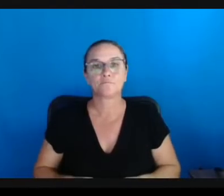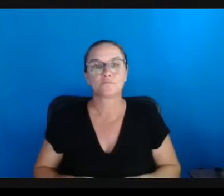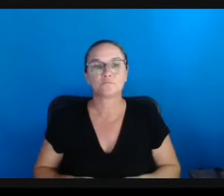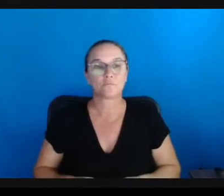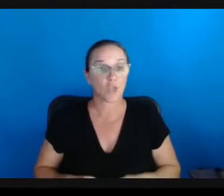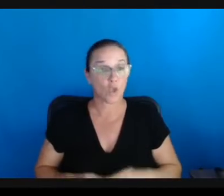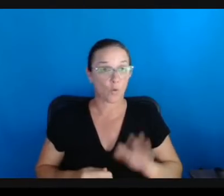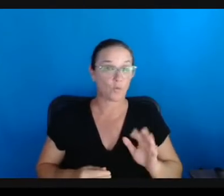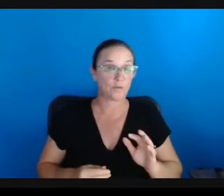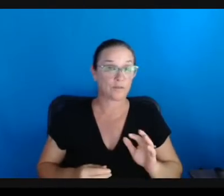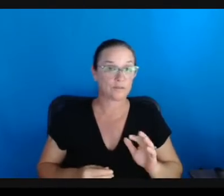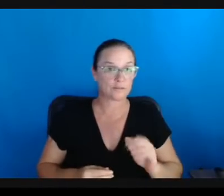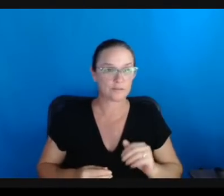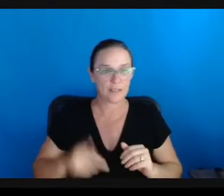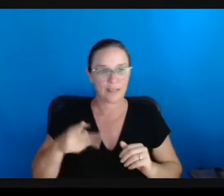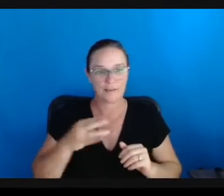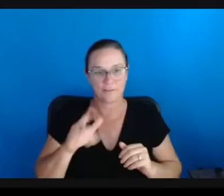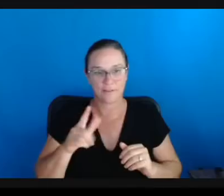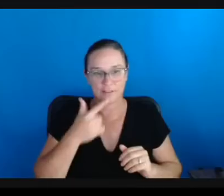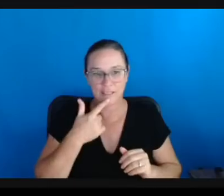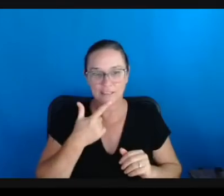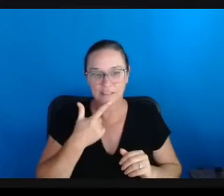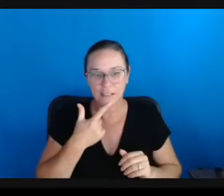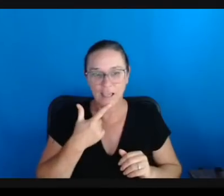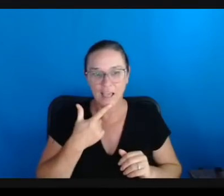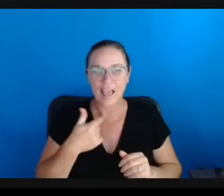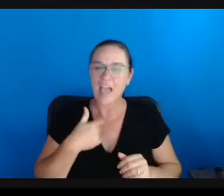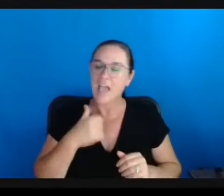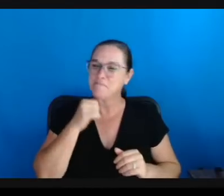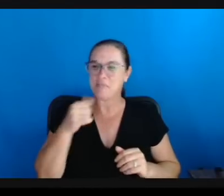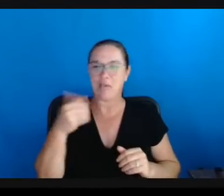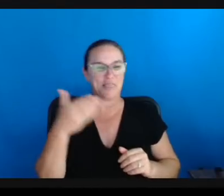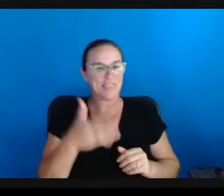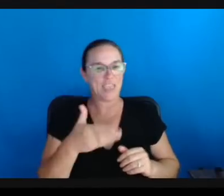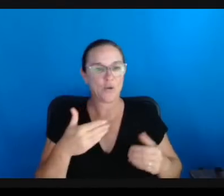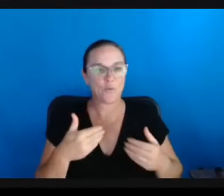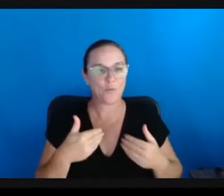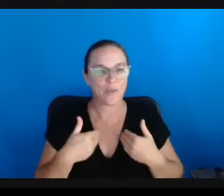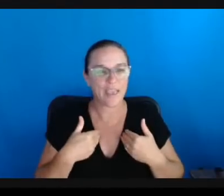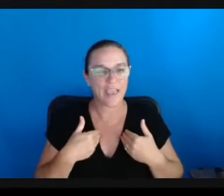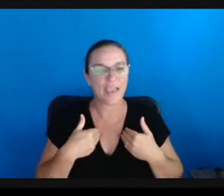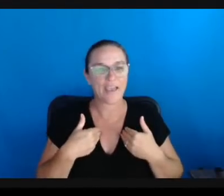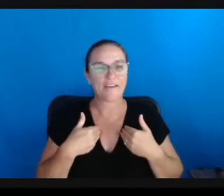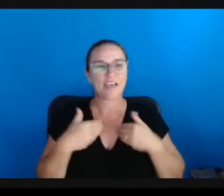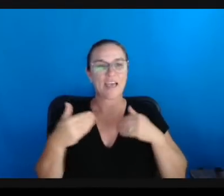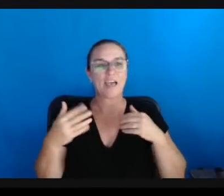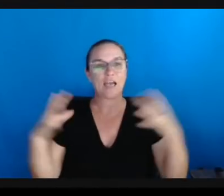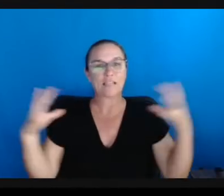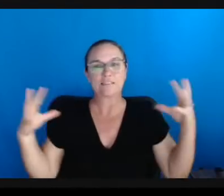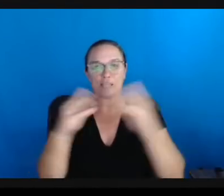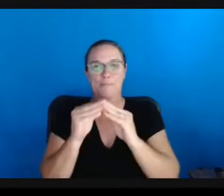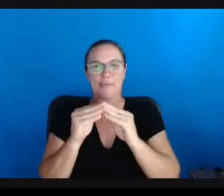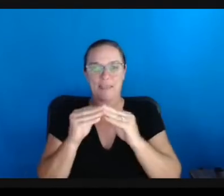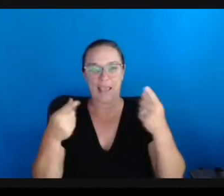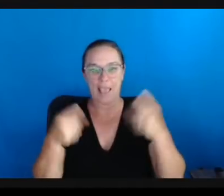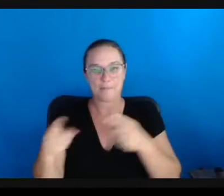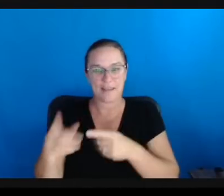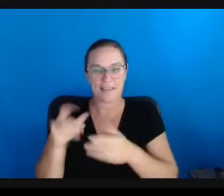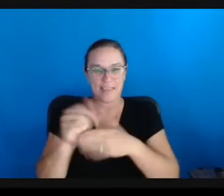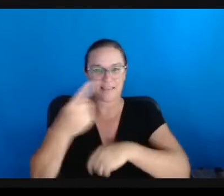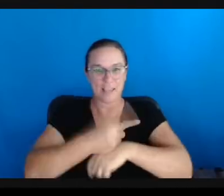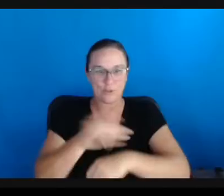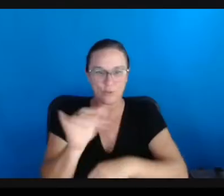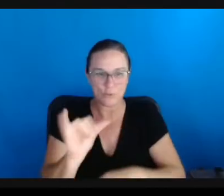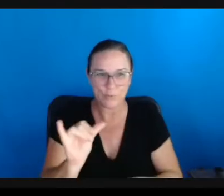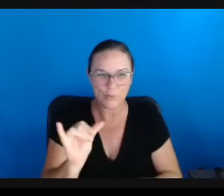Museum. Actually, will not. I will not be there because we have the Hub Summit happening as well that day. Oh, that's right. Yeah, that's